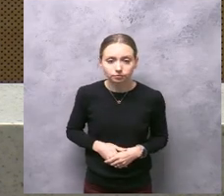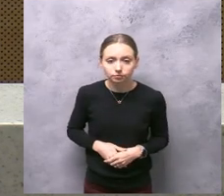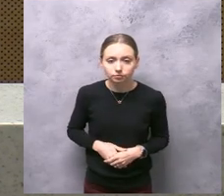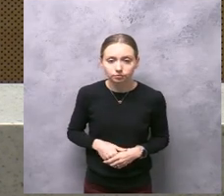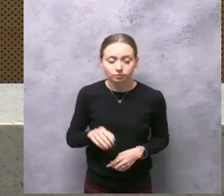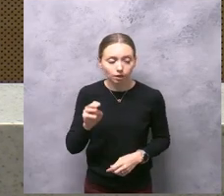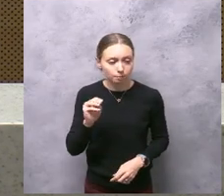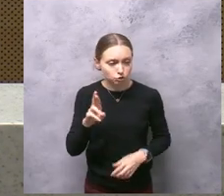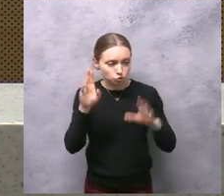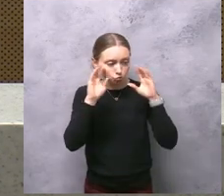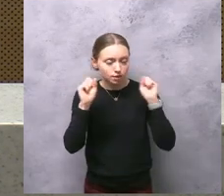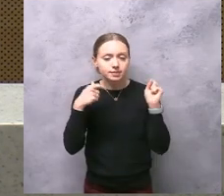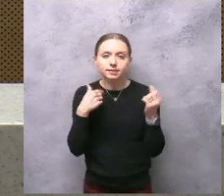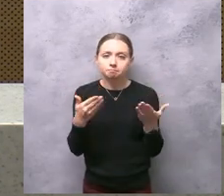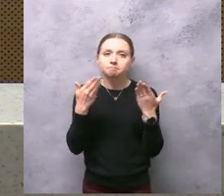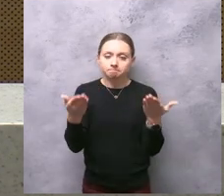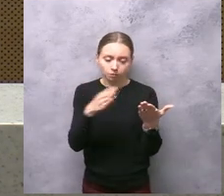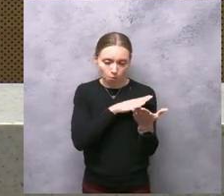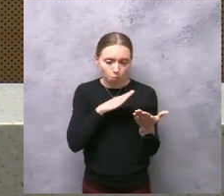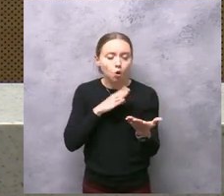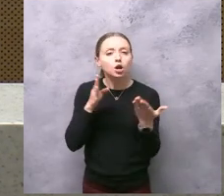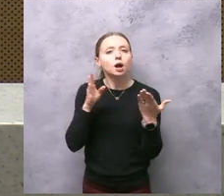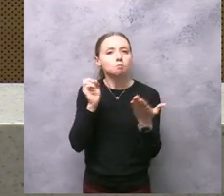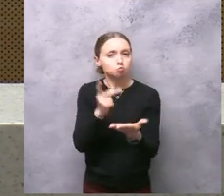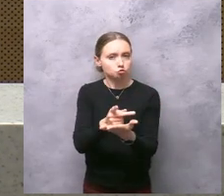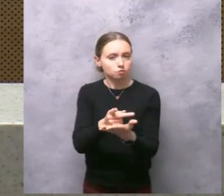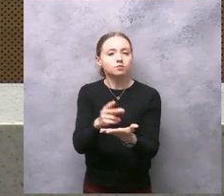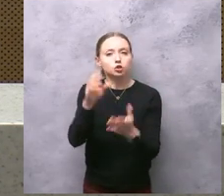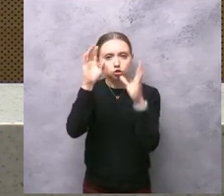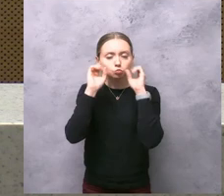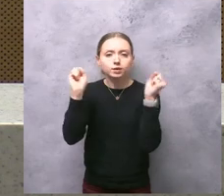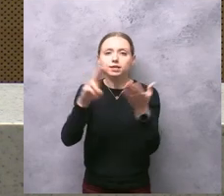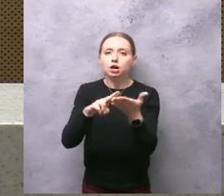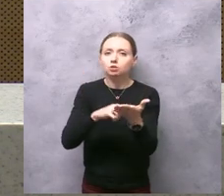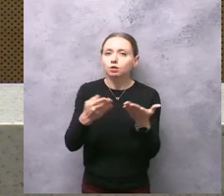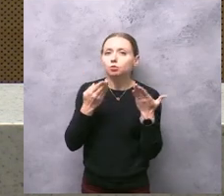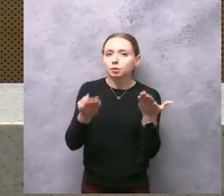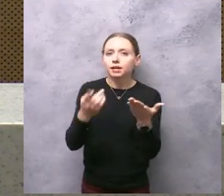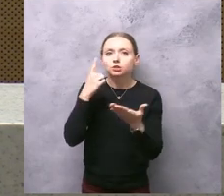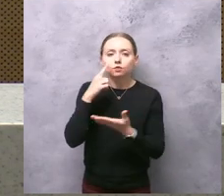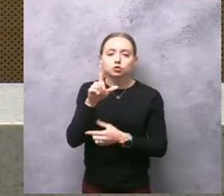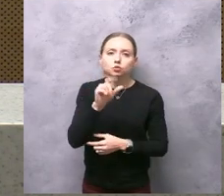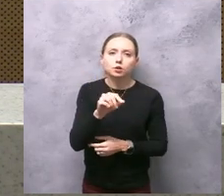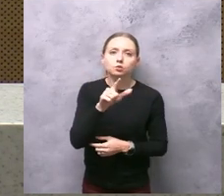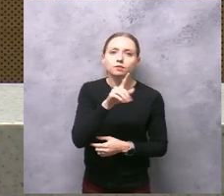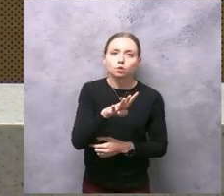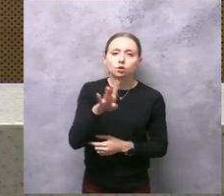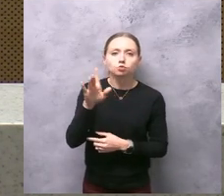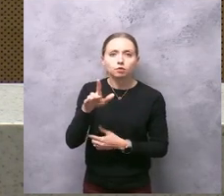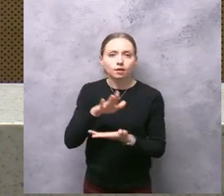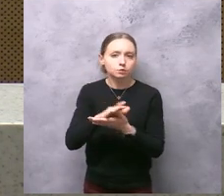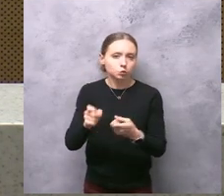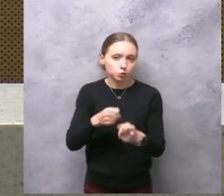Mr. President, I move that the board approve the superintendent's contract recommendations for the 2024-2025 school year. And may I have a